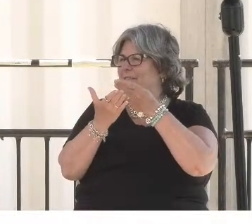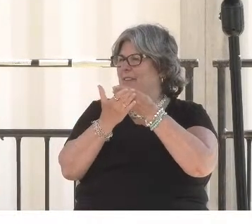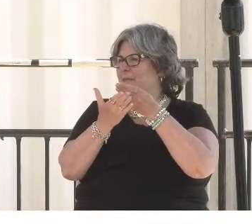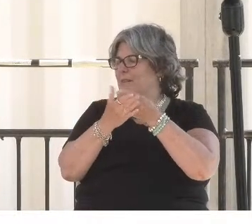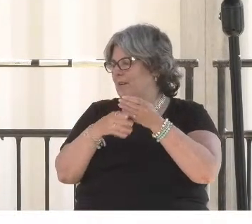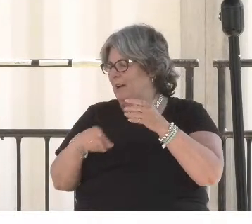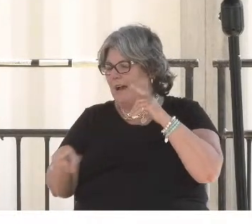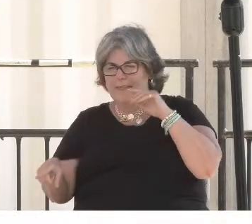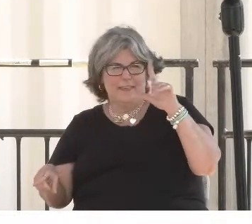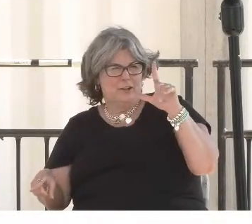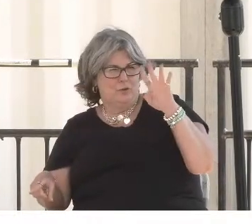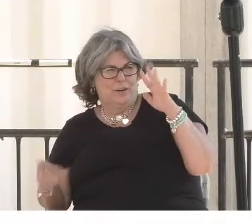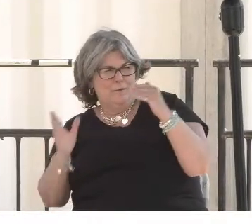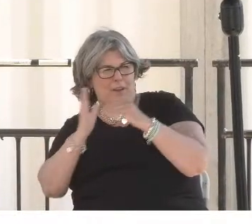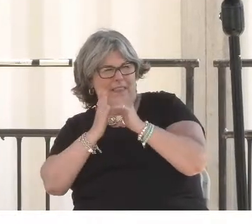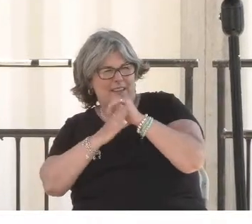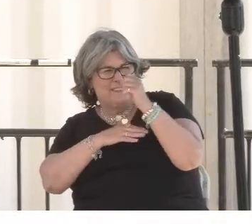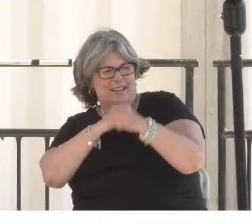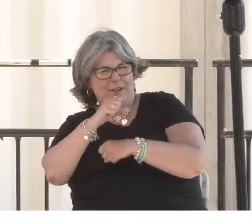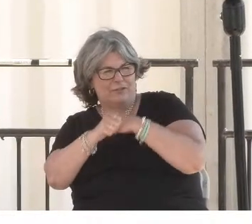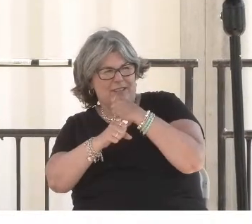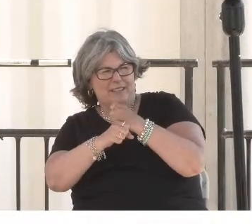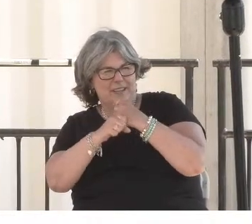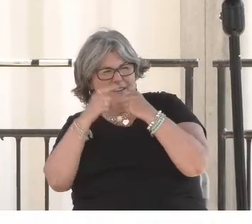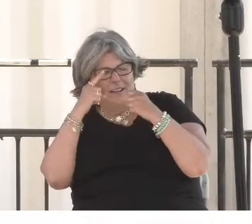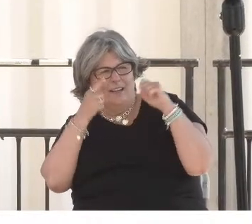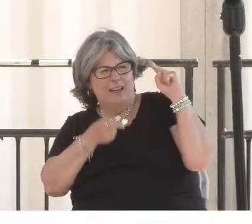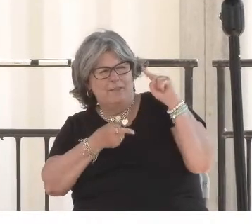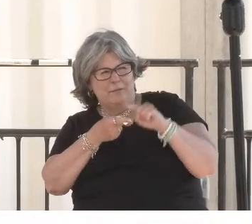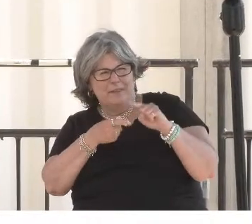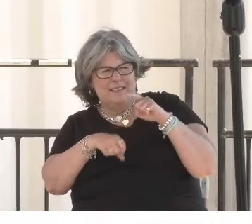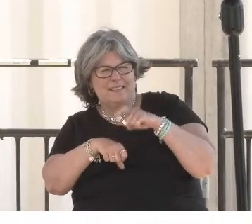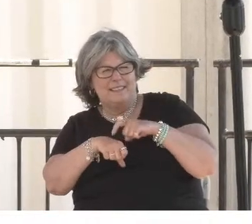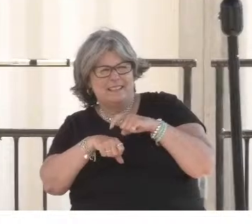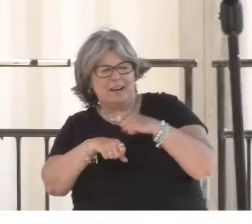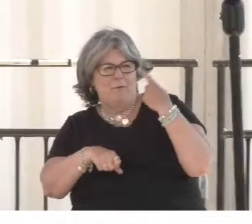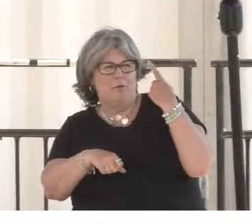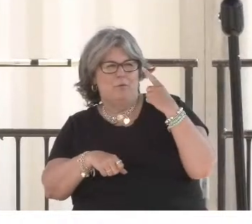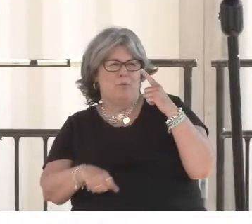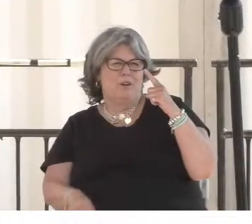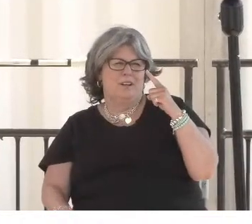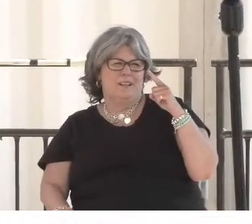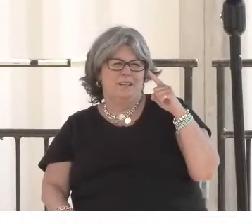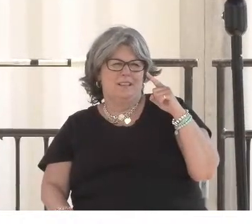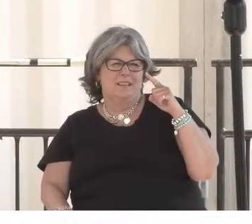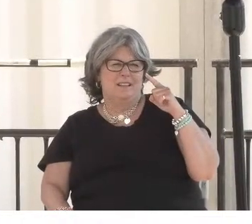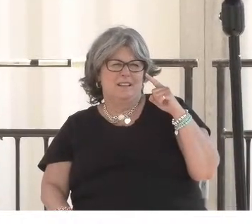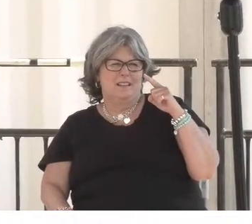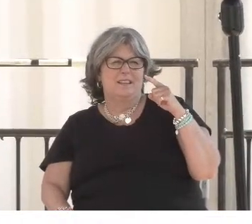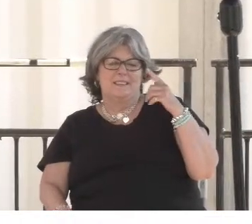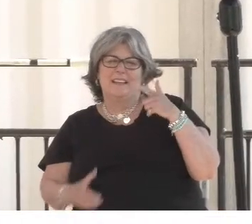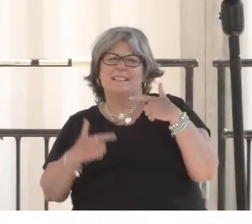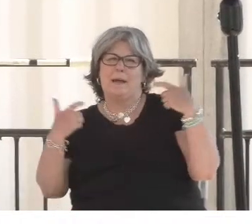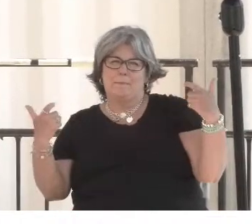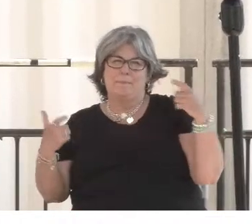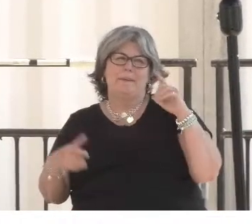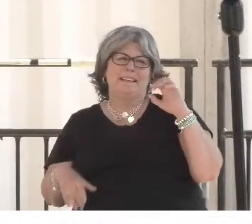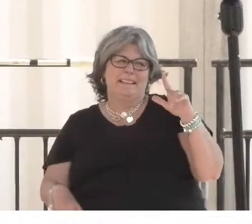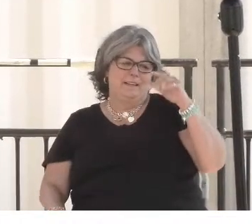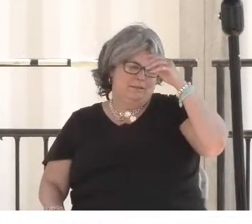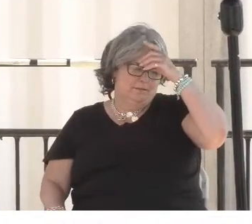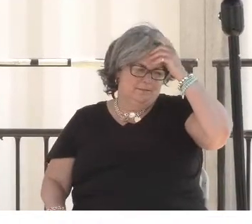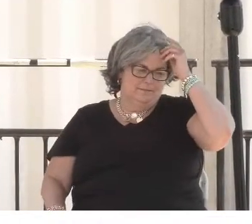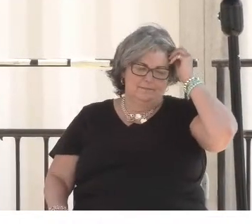it was $24,000 a year if you minimize the idling time with just one of our ranch pilot farmers. So that's a big deal.